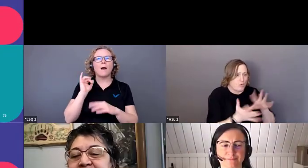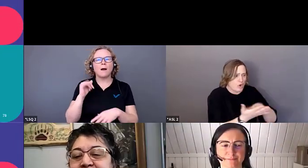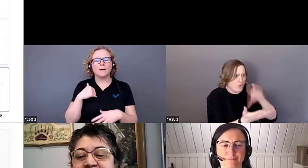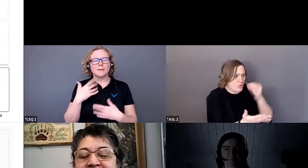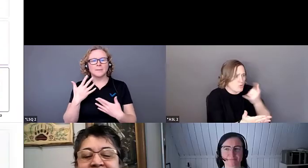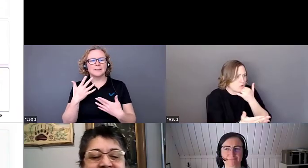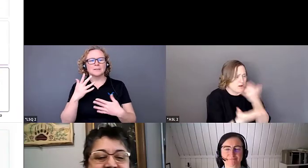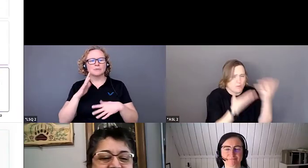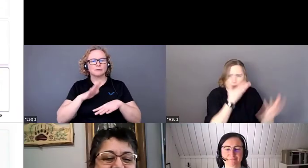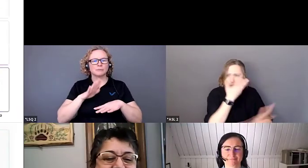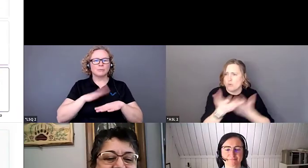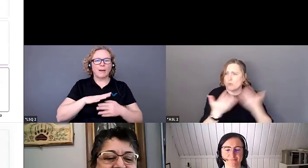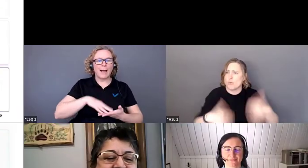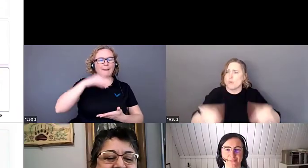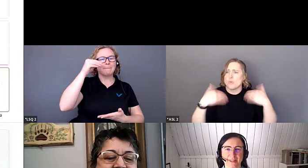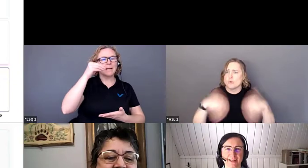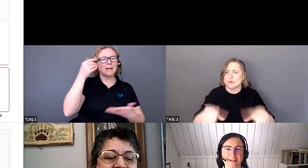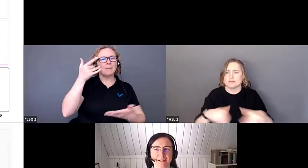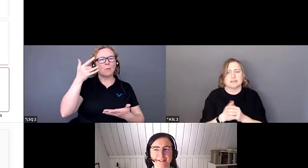Over to you, Maria.